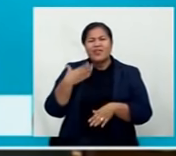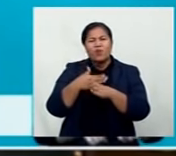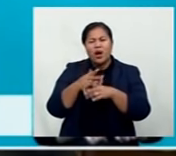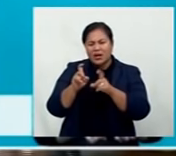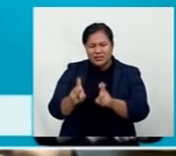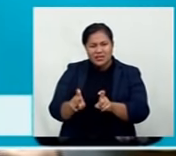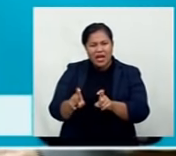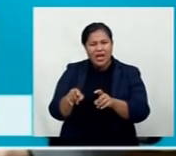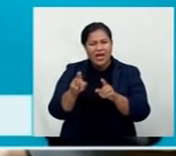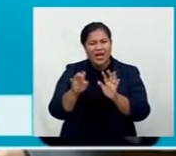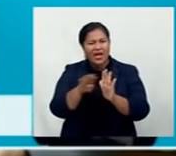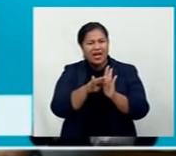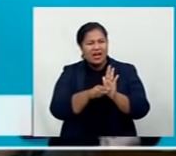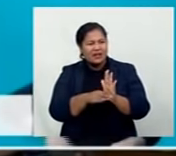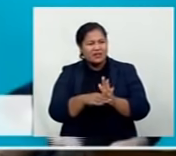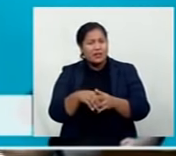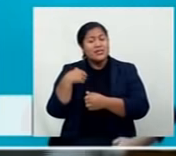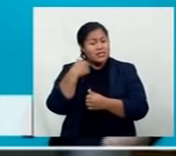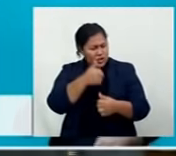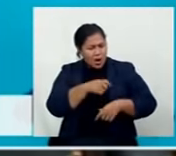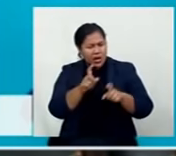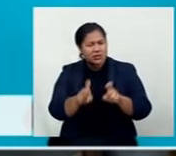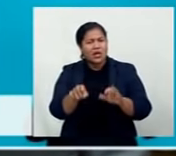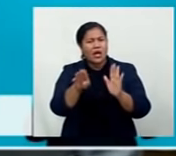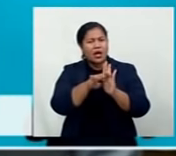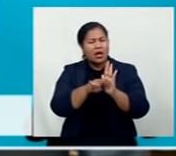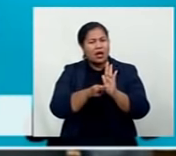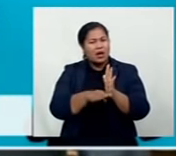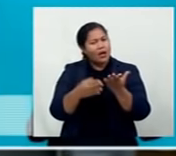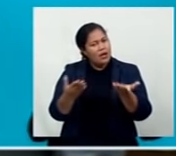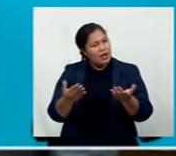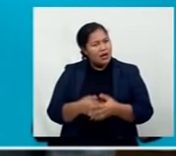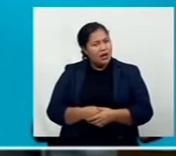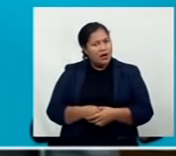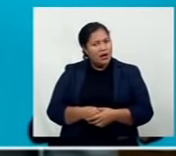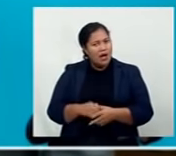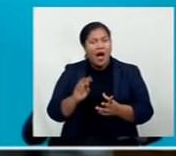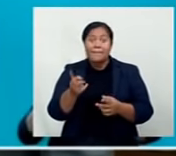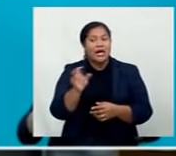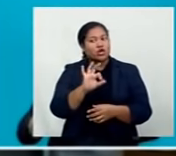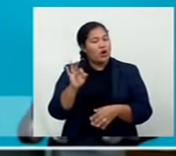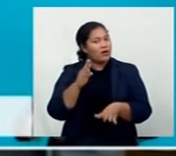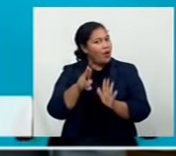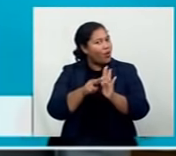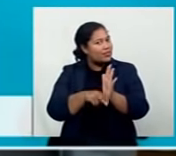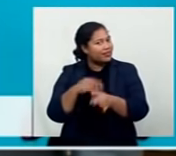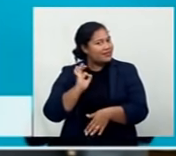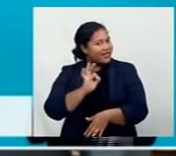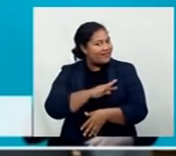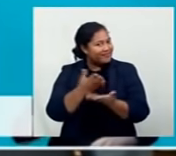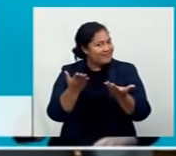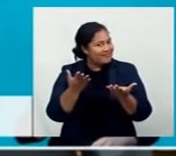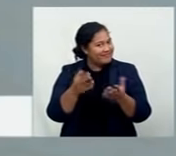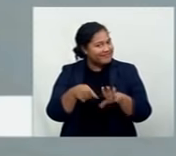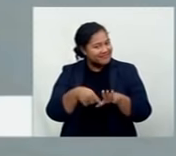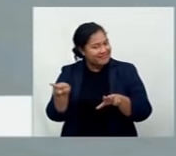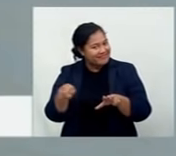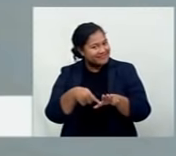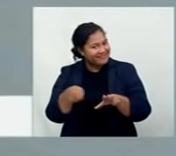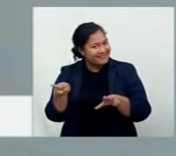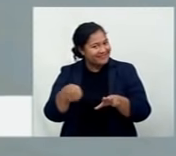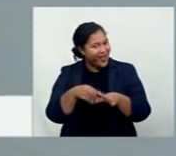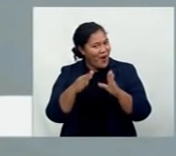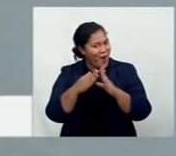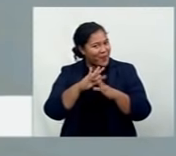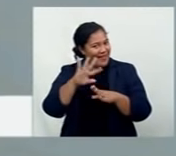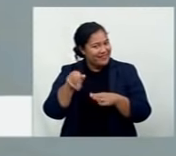All soldiers, they remain within the facility. Not the hotel staff. They go home every